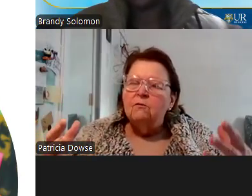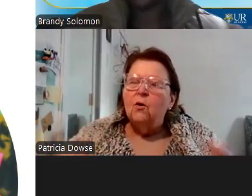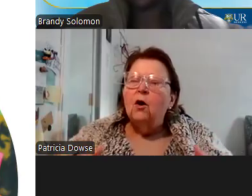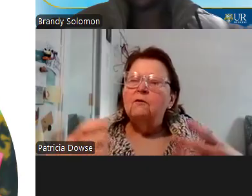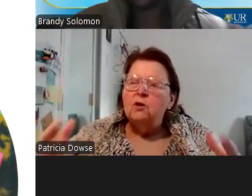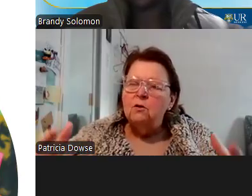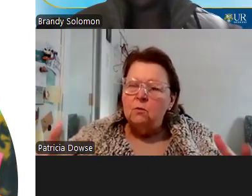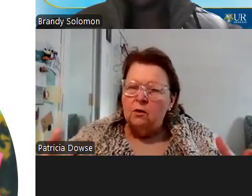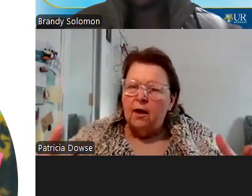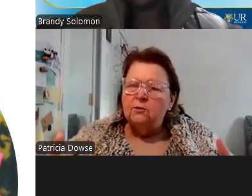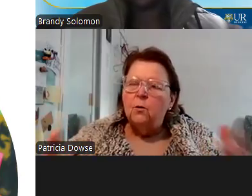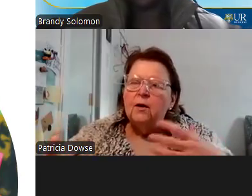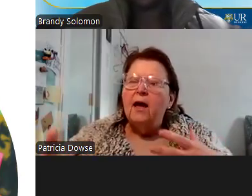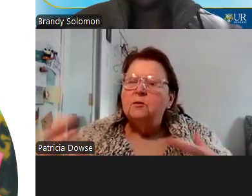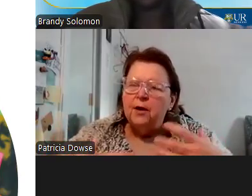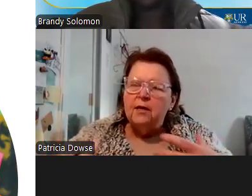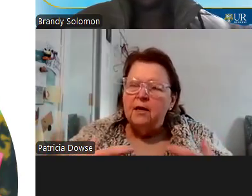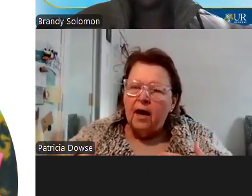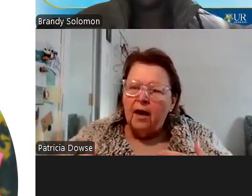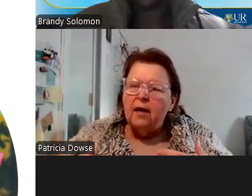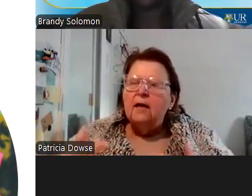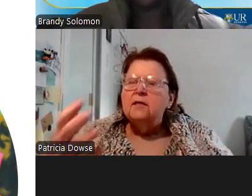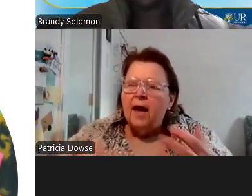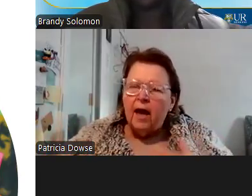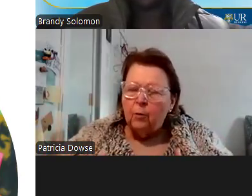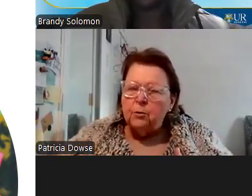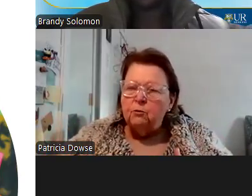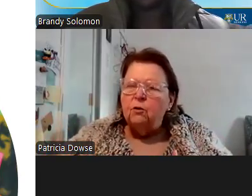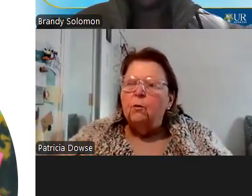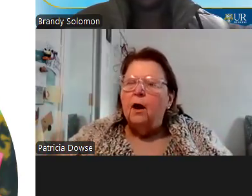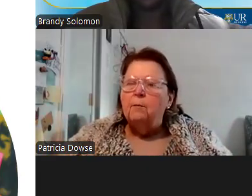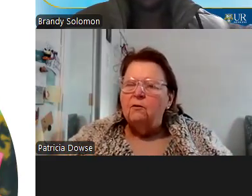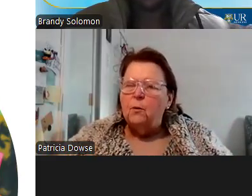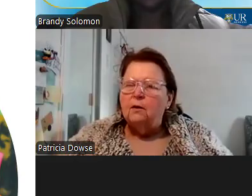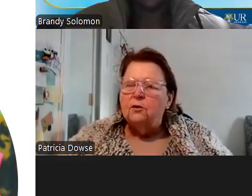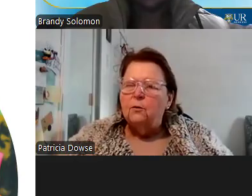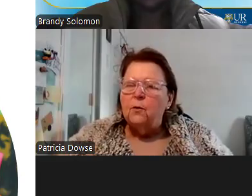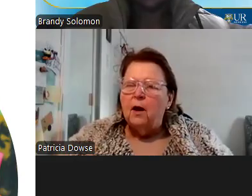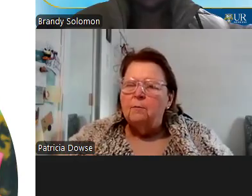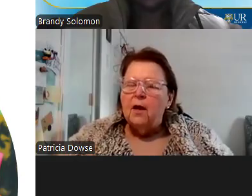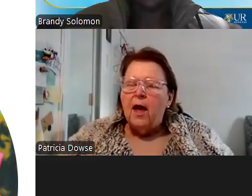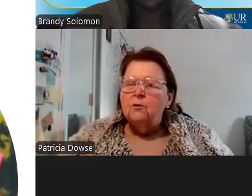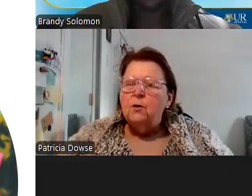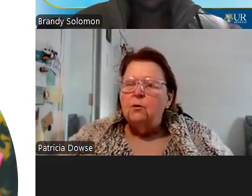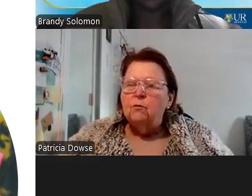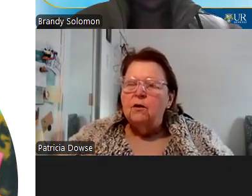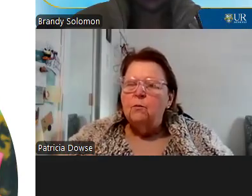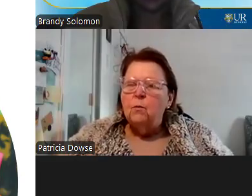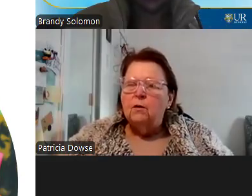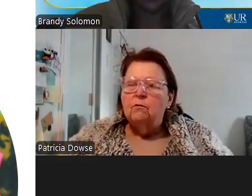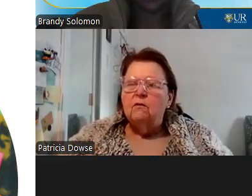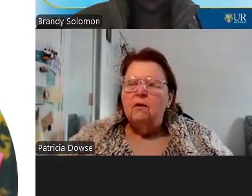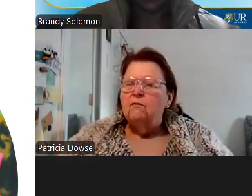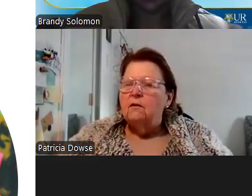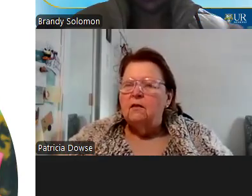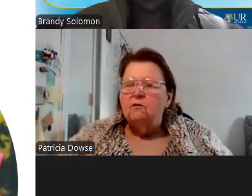portfolio for all of you to utilize or to ask Brandy and I to help you do as well. So as we go through this and